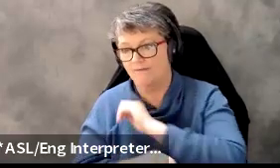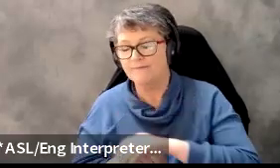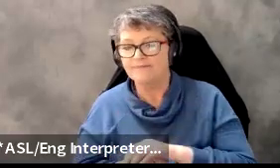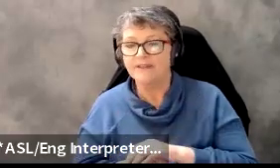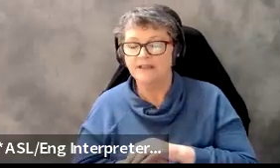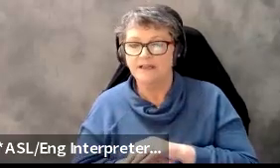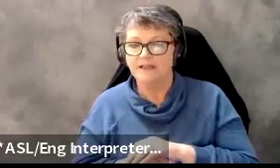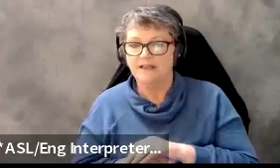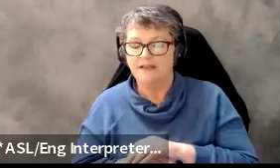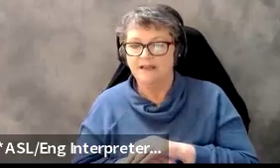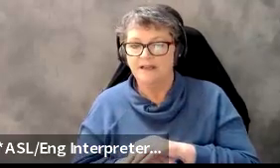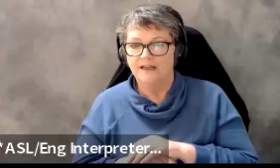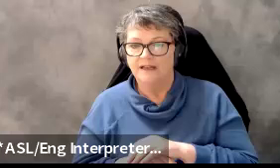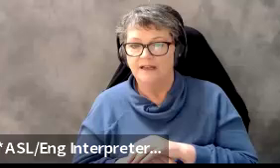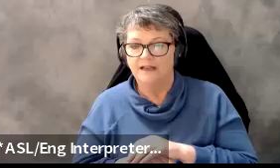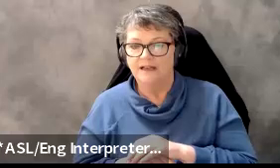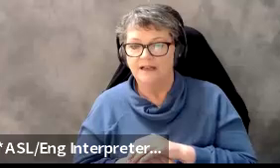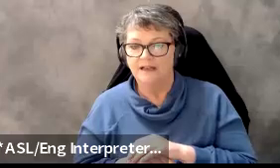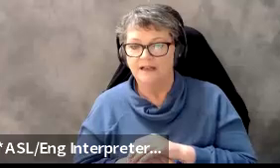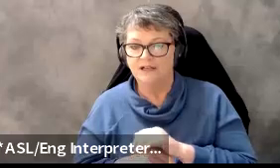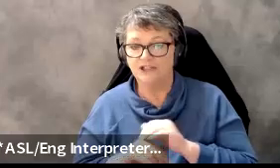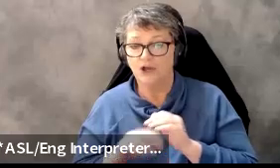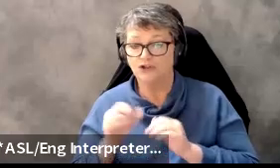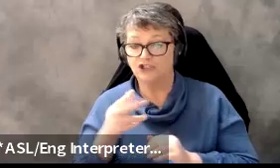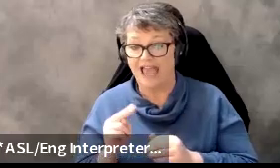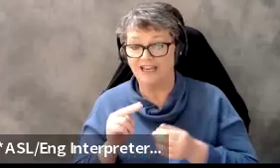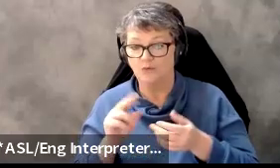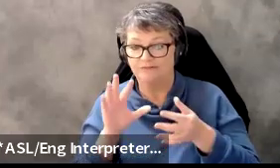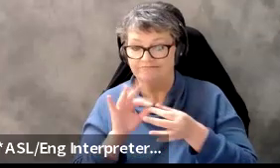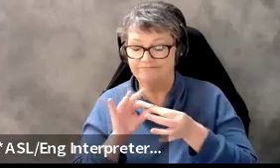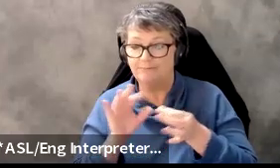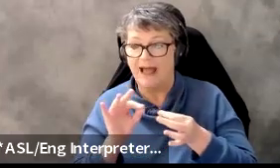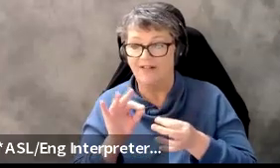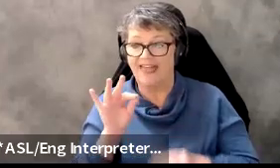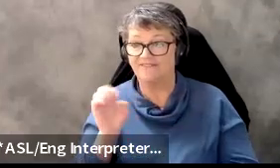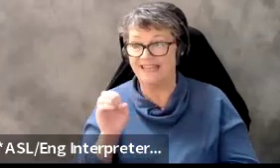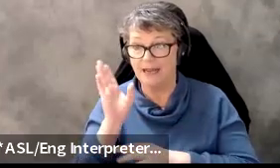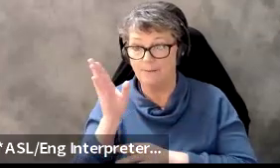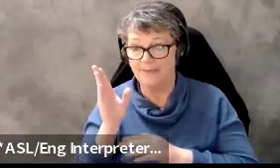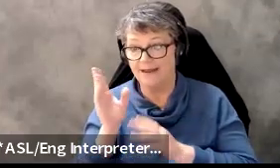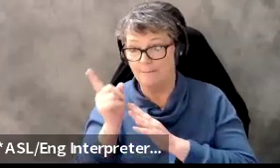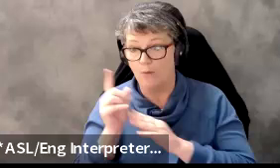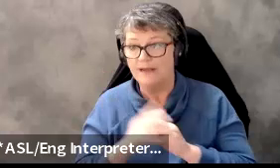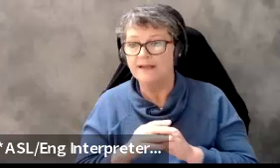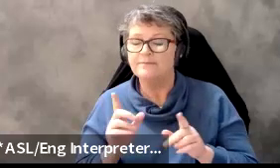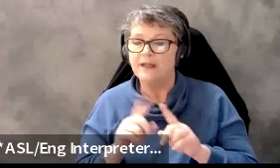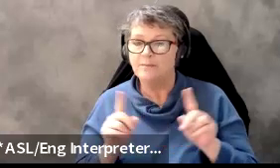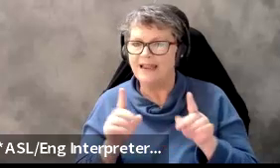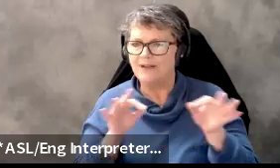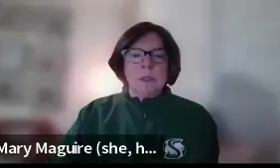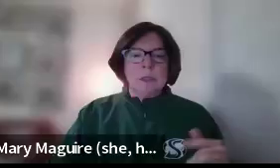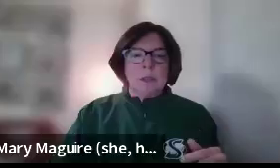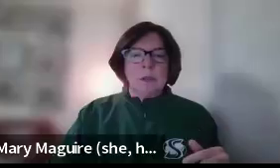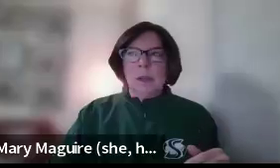a little bit, Shannon's going to talk a little bit more about the specifics of the fee in a minute, but I want to explain just two more